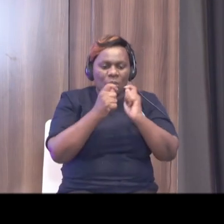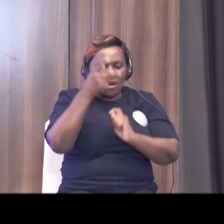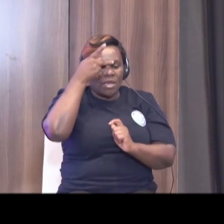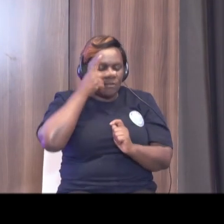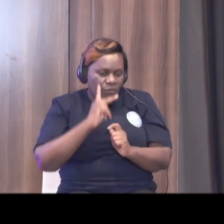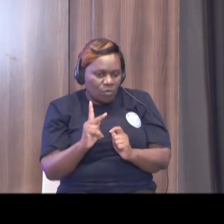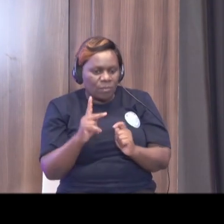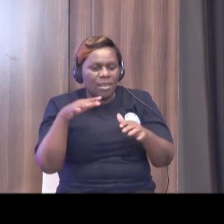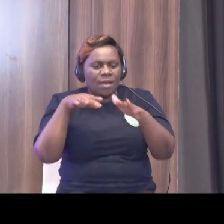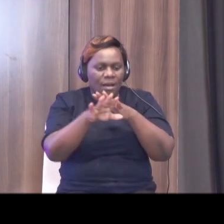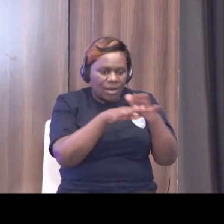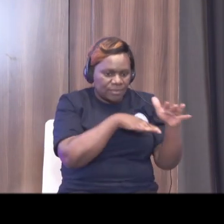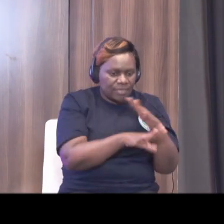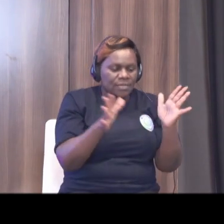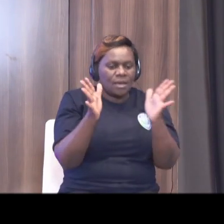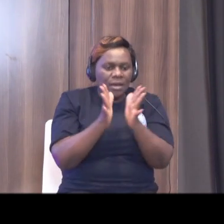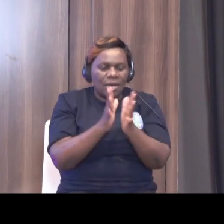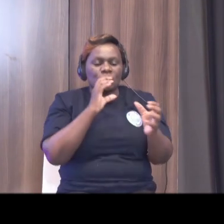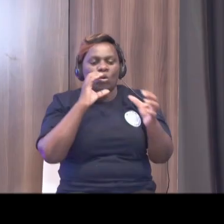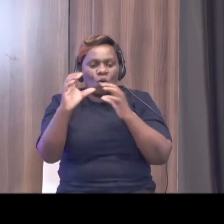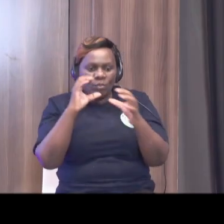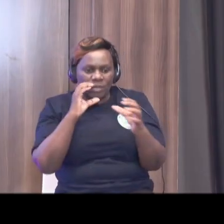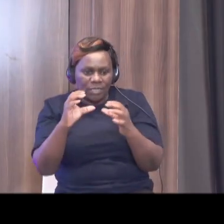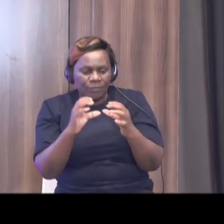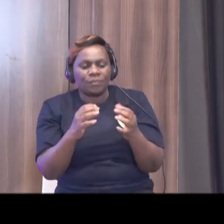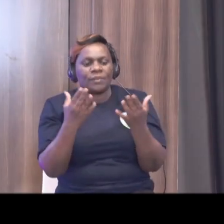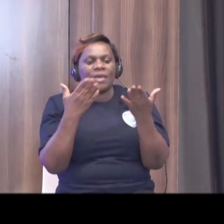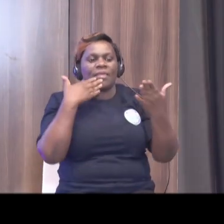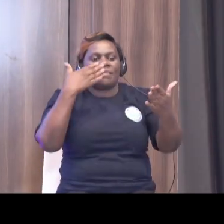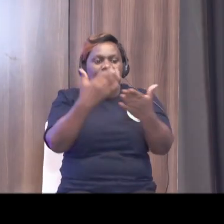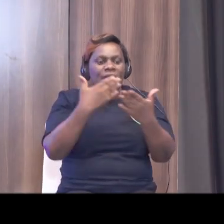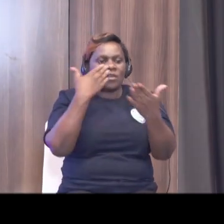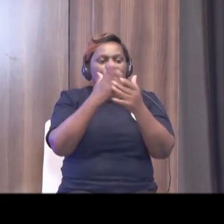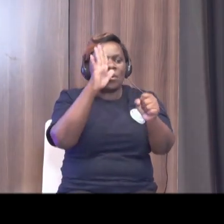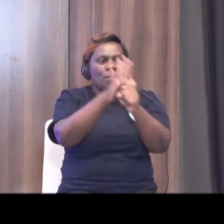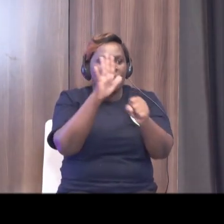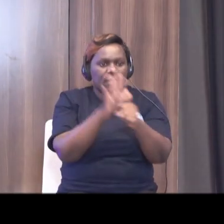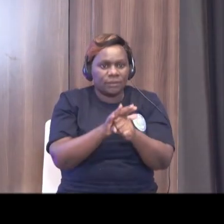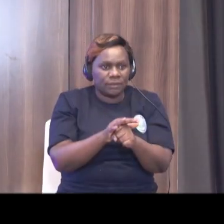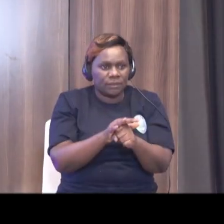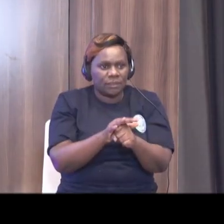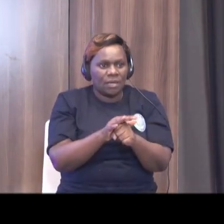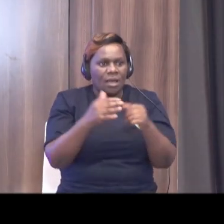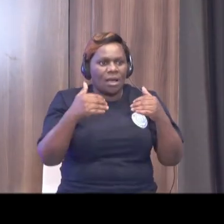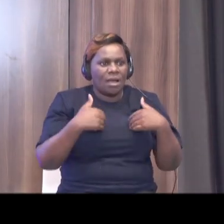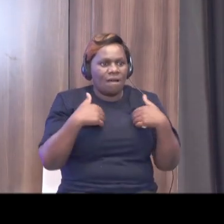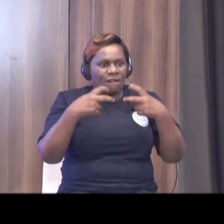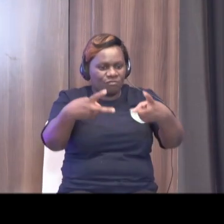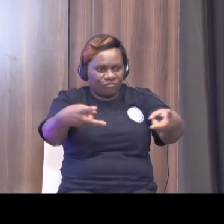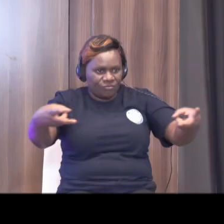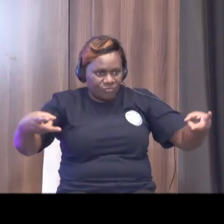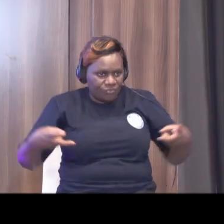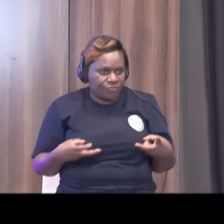policy, access, and communication. So thank you very much, and now we are having a panel discussion.